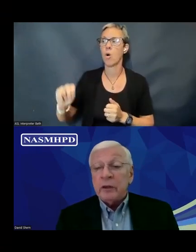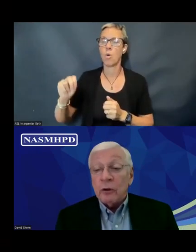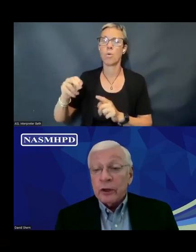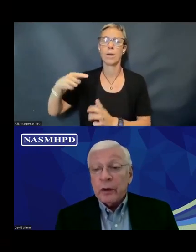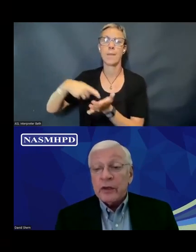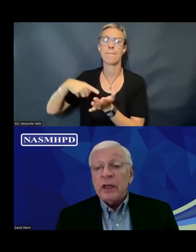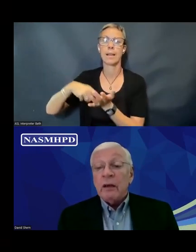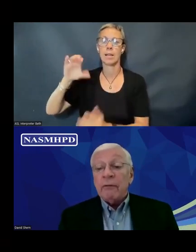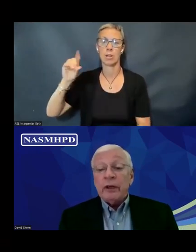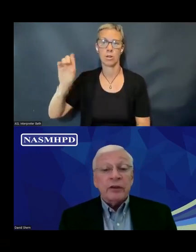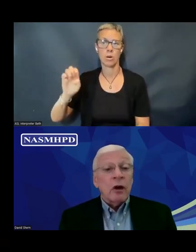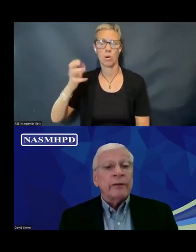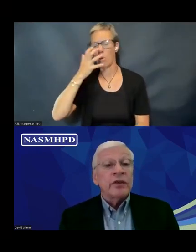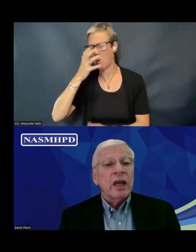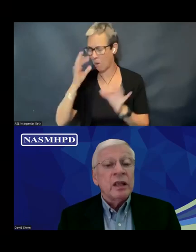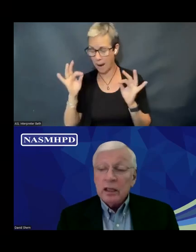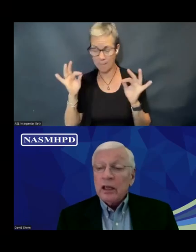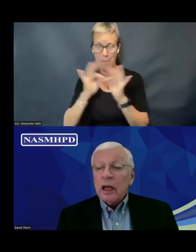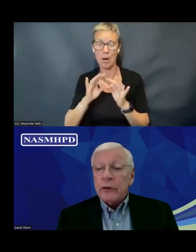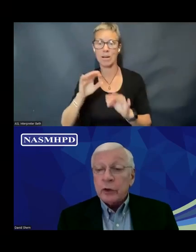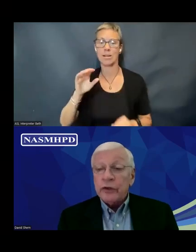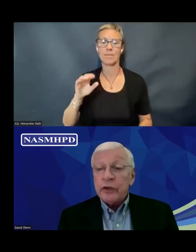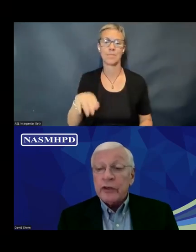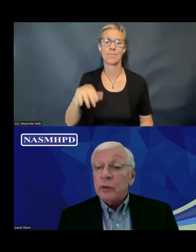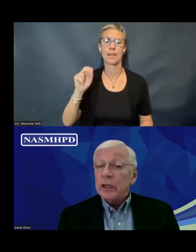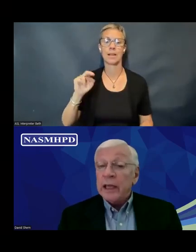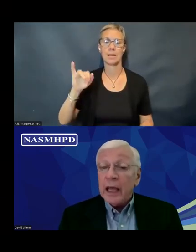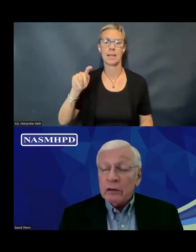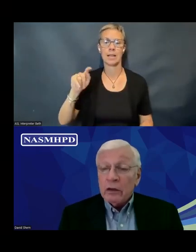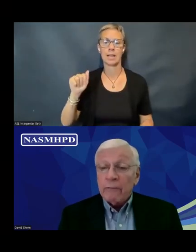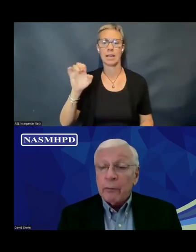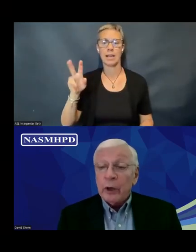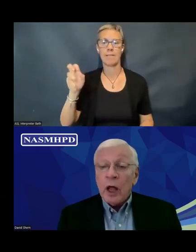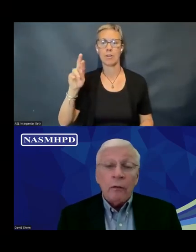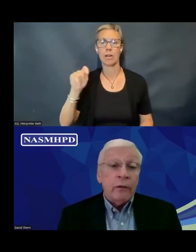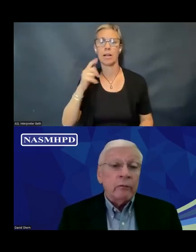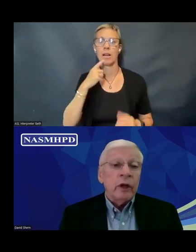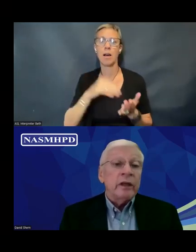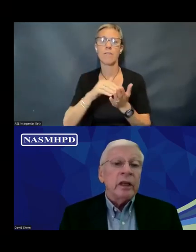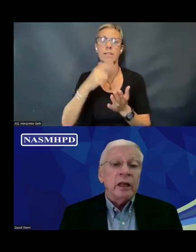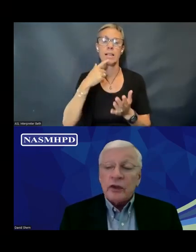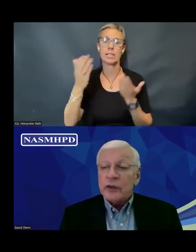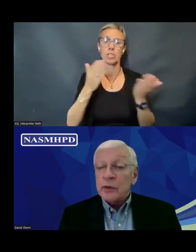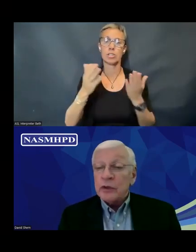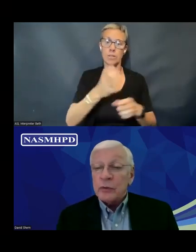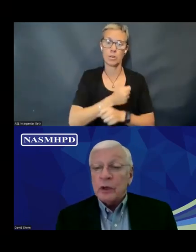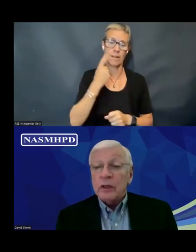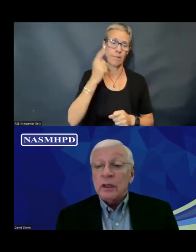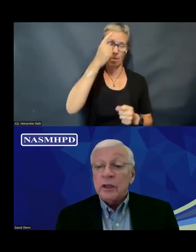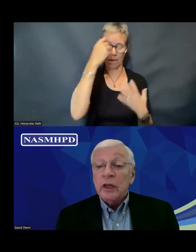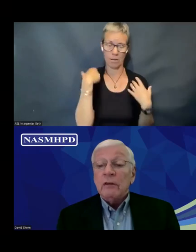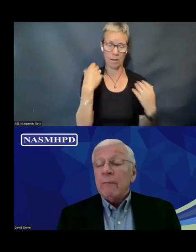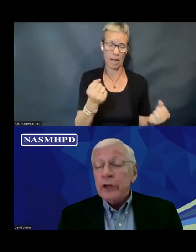a big deal. As Anita Everett has often said, the services that you can get for mental health related needs and substance